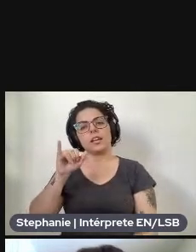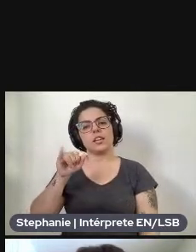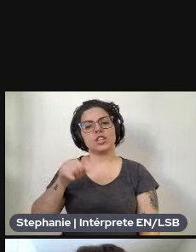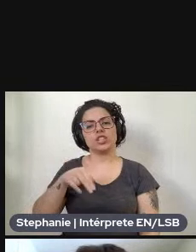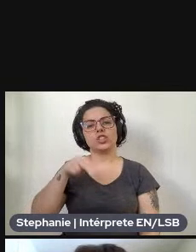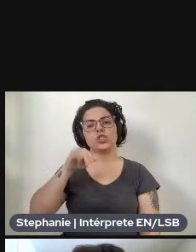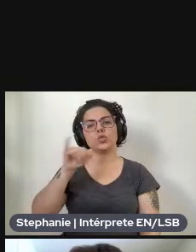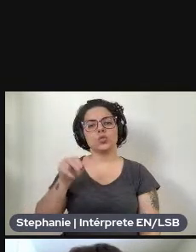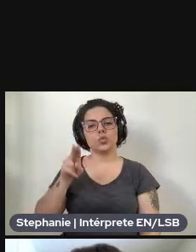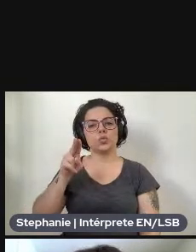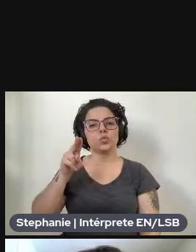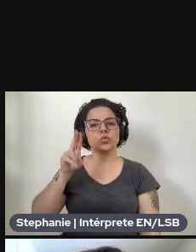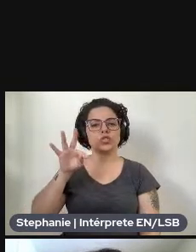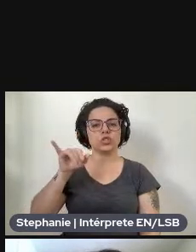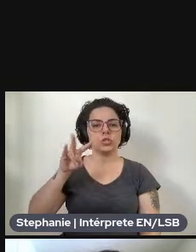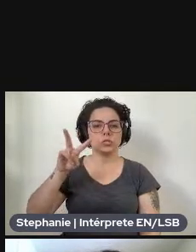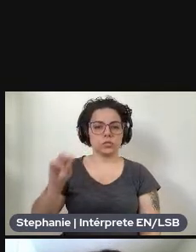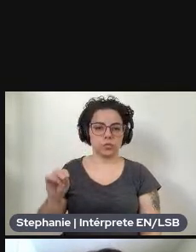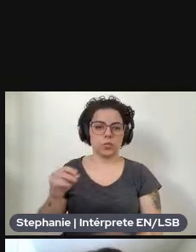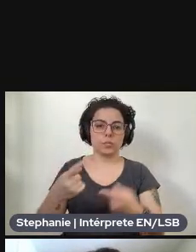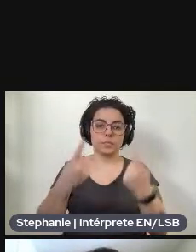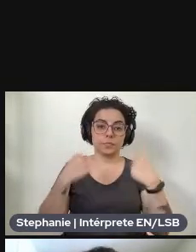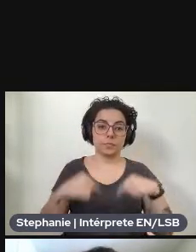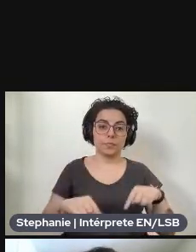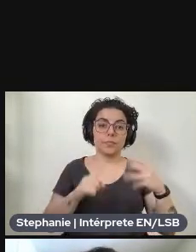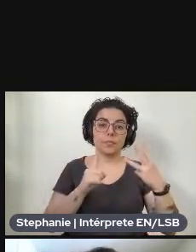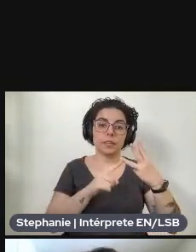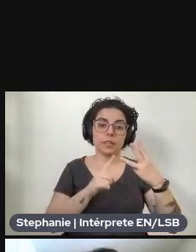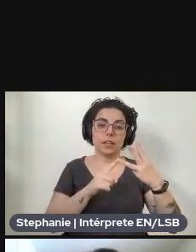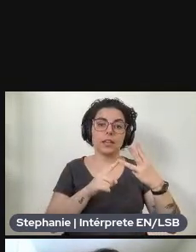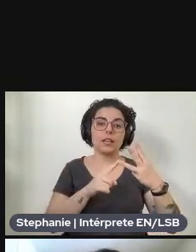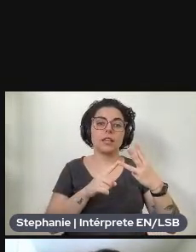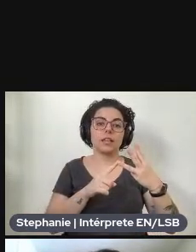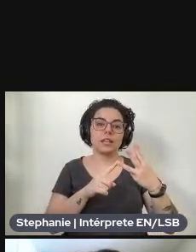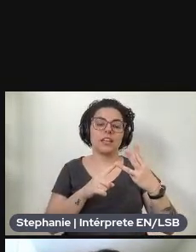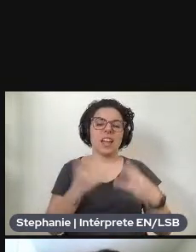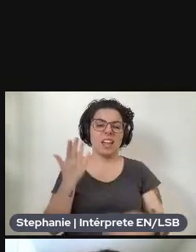The meeting was boring. Past.